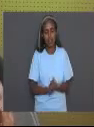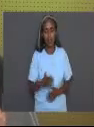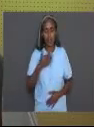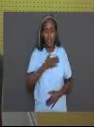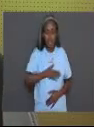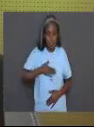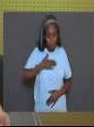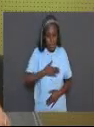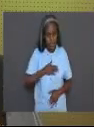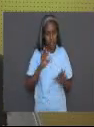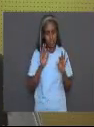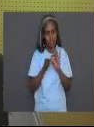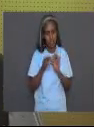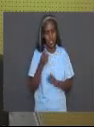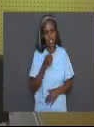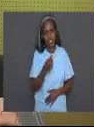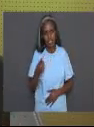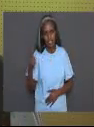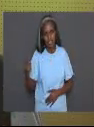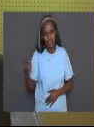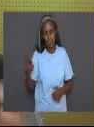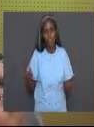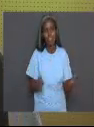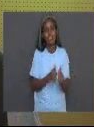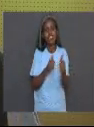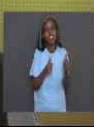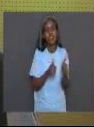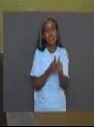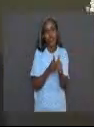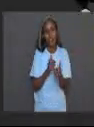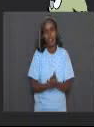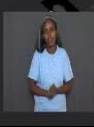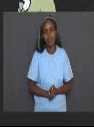Please define each of the following ideas.